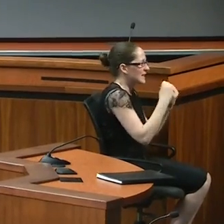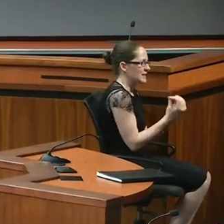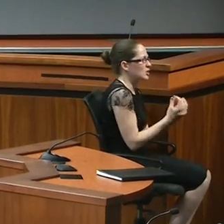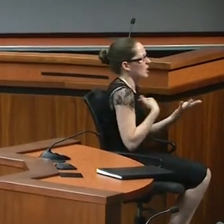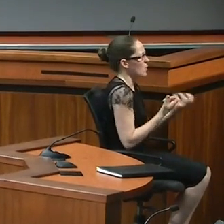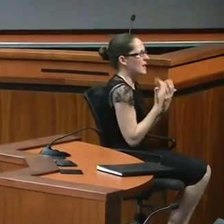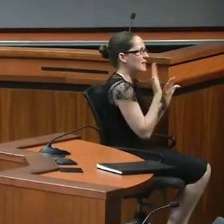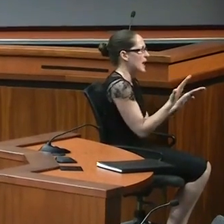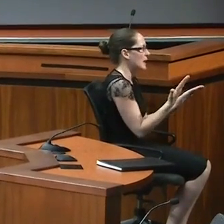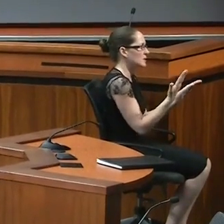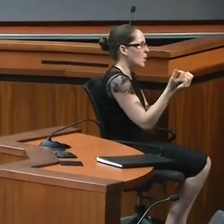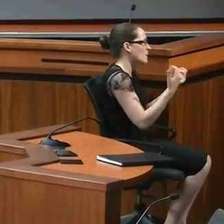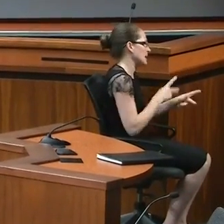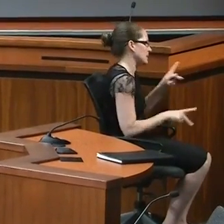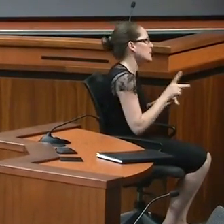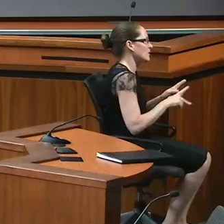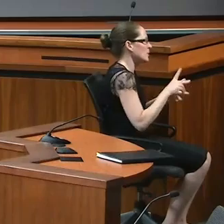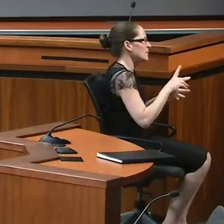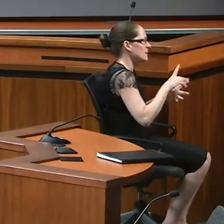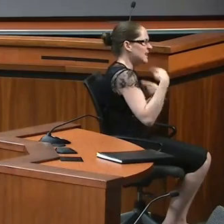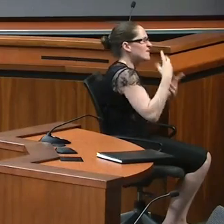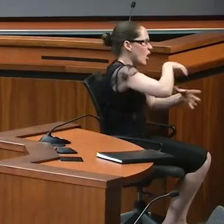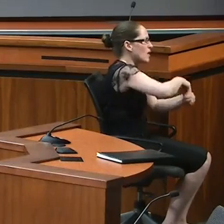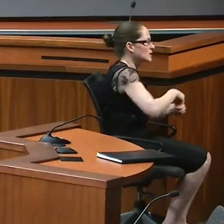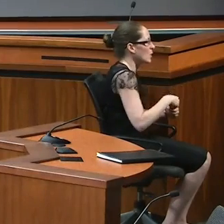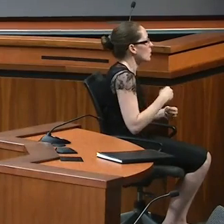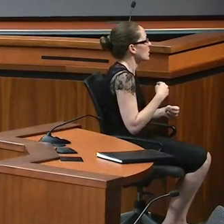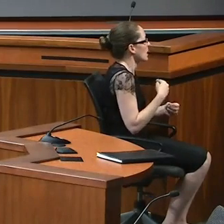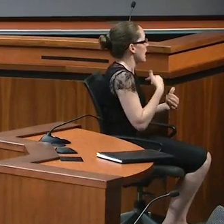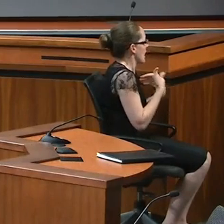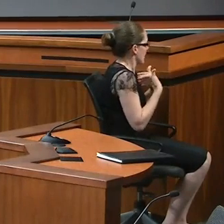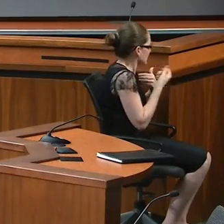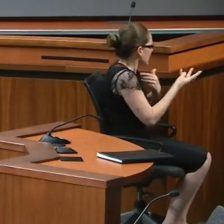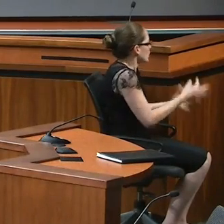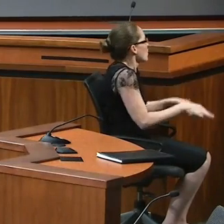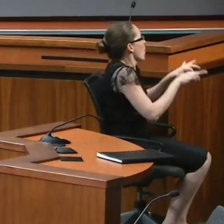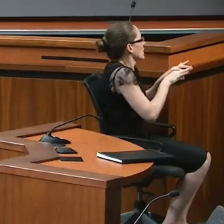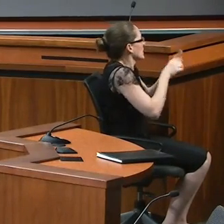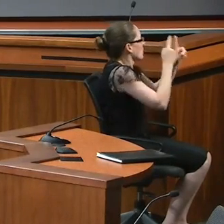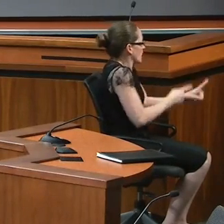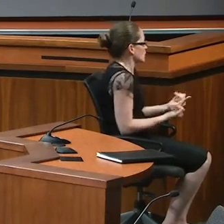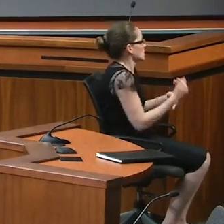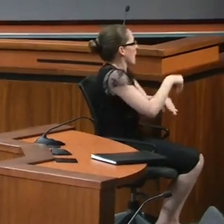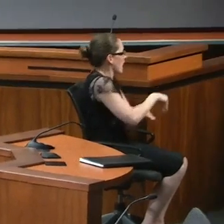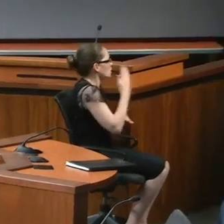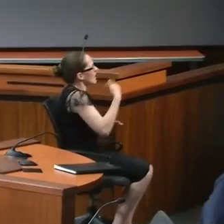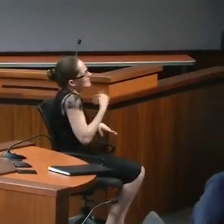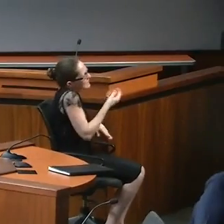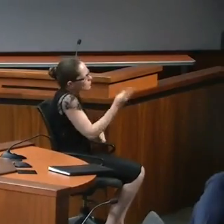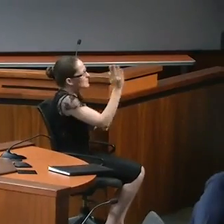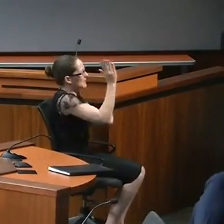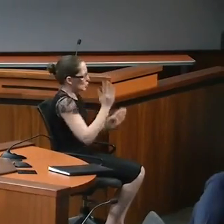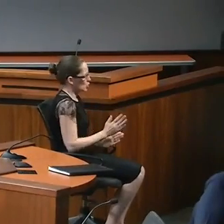far. Tonight's an important night. We have several things to talk about tonight. We'll have several people to speak and have an opportunity for people to ask questions. But